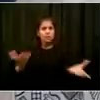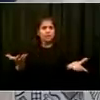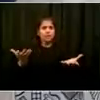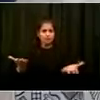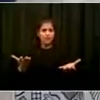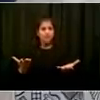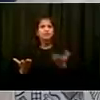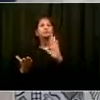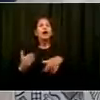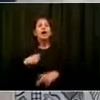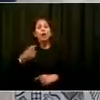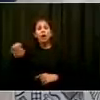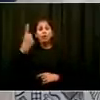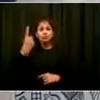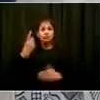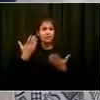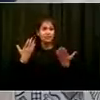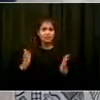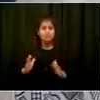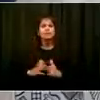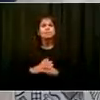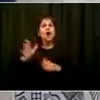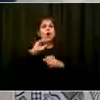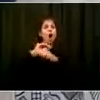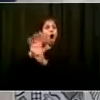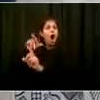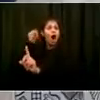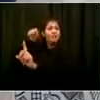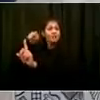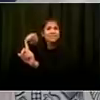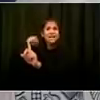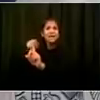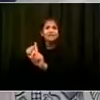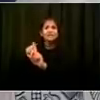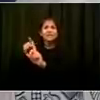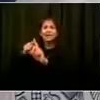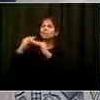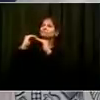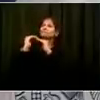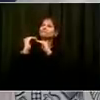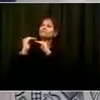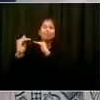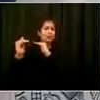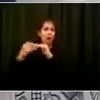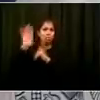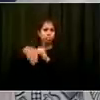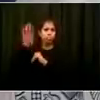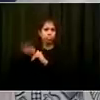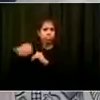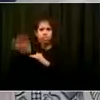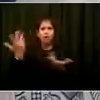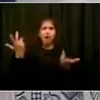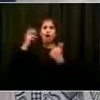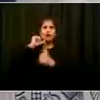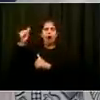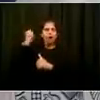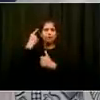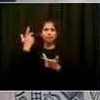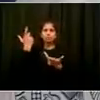is the most moving target situation I've ever seen in my life. That's the coronavirus. Always changing, always